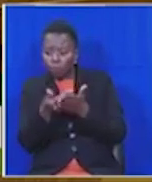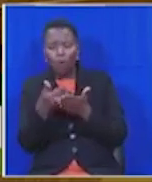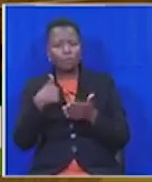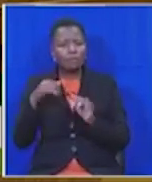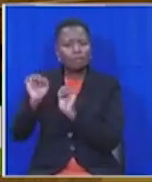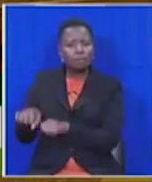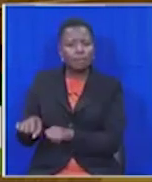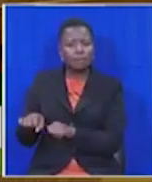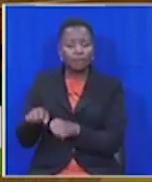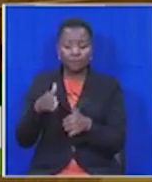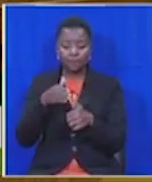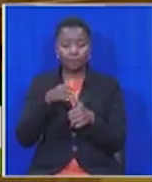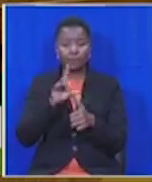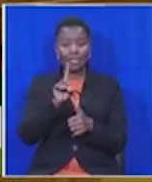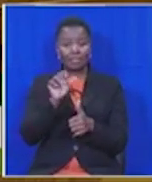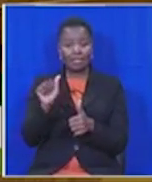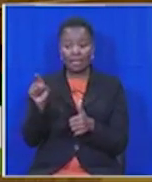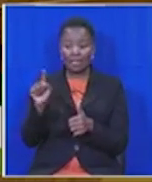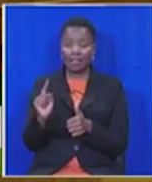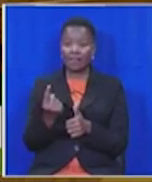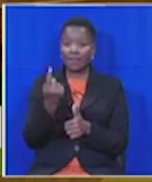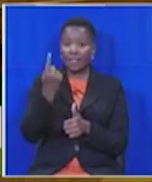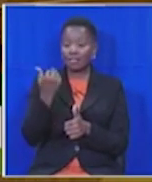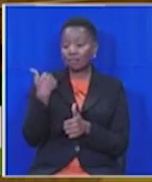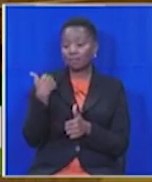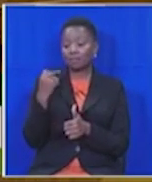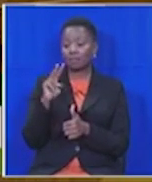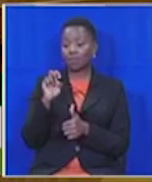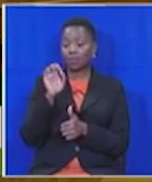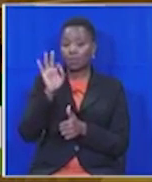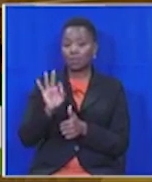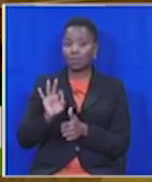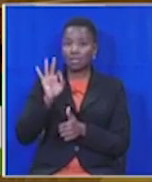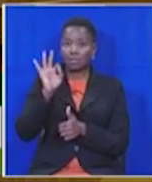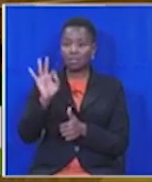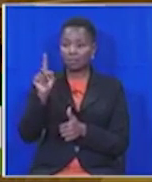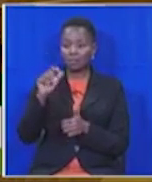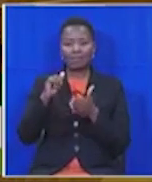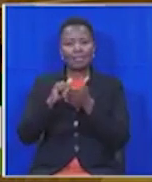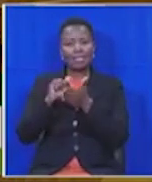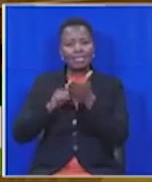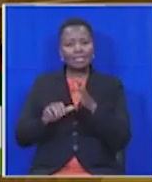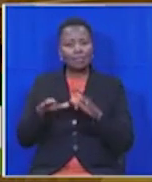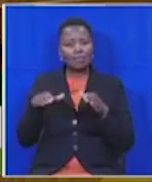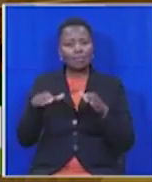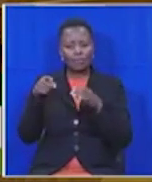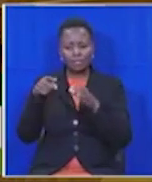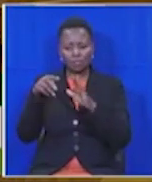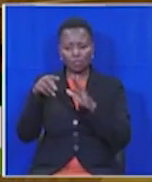The DA that started with us in 2013 in the subcommittee of review of the